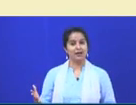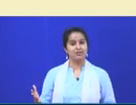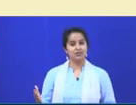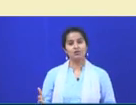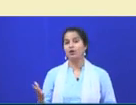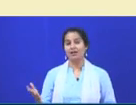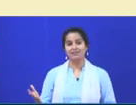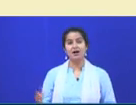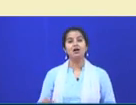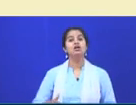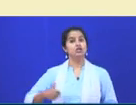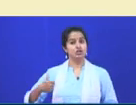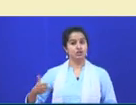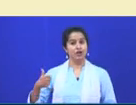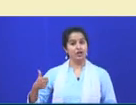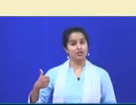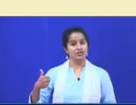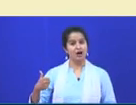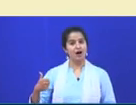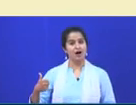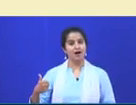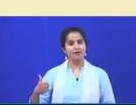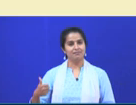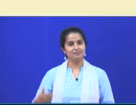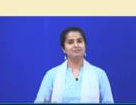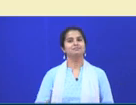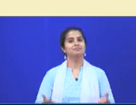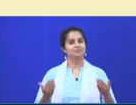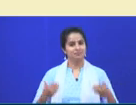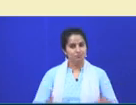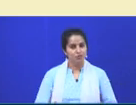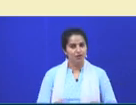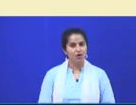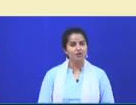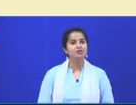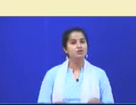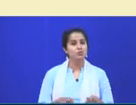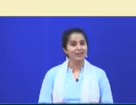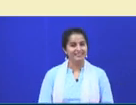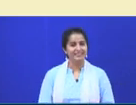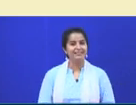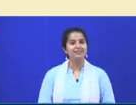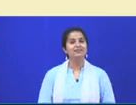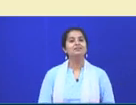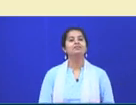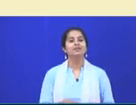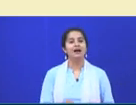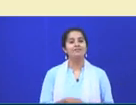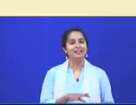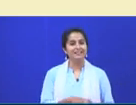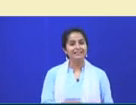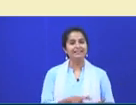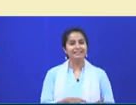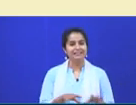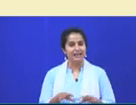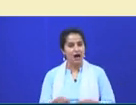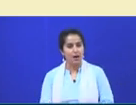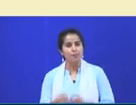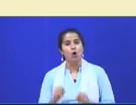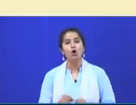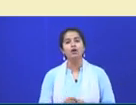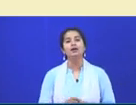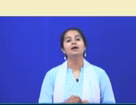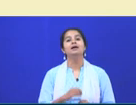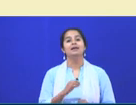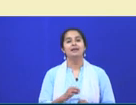Lata Mangeshkar or Lata Shreshtha. Moving on to Nadi, we have Nadi,